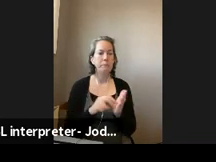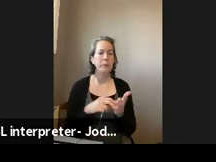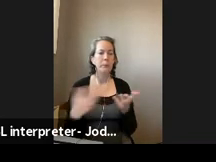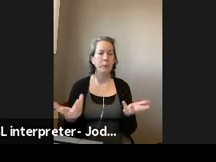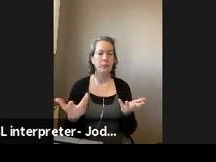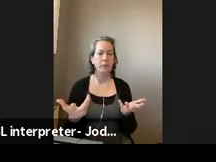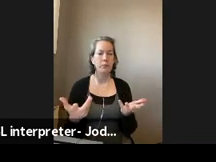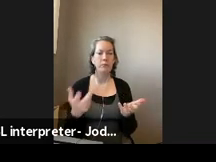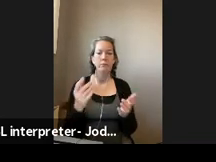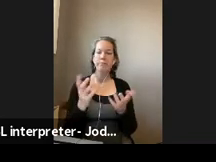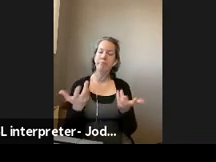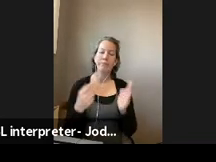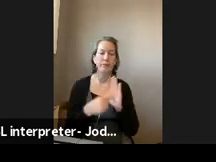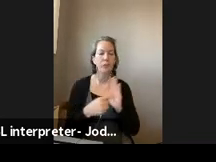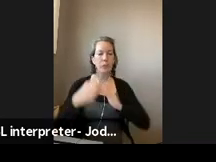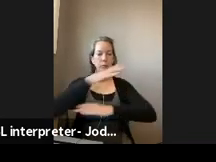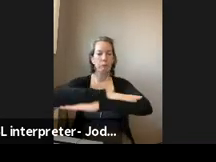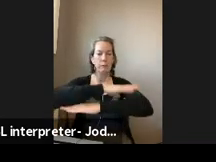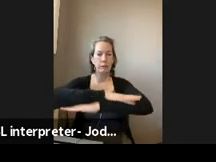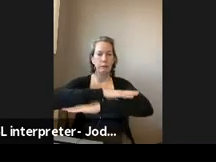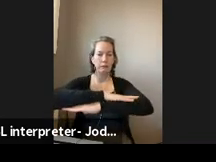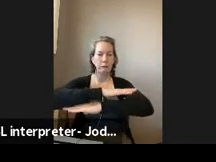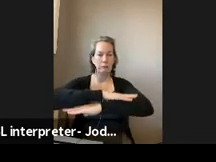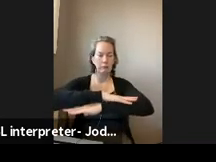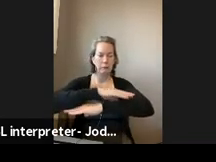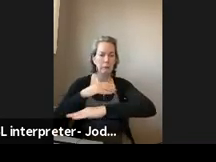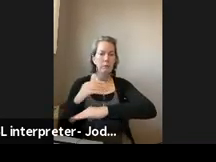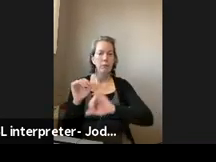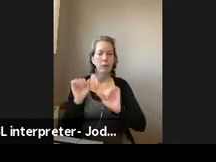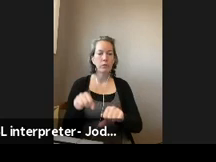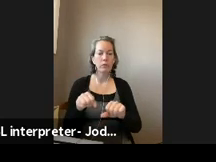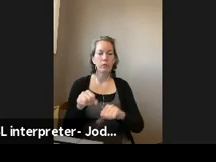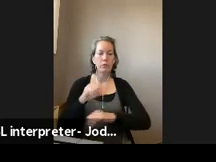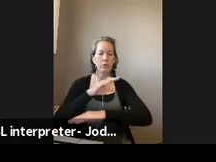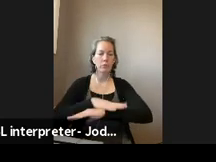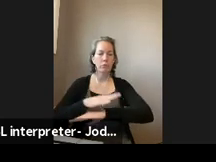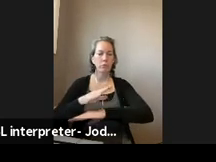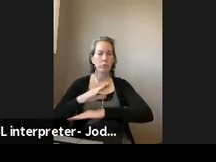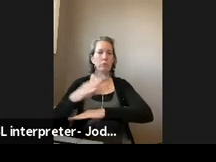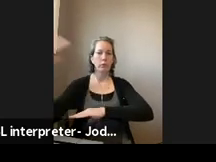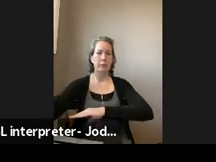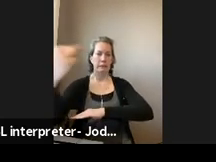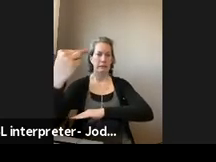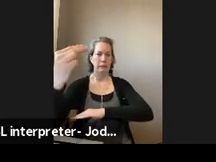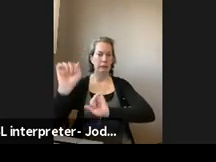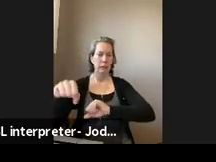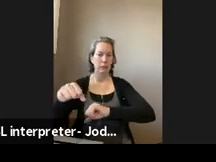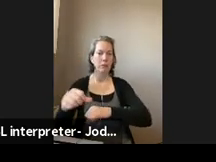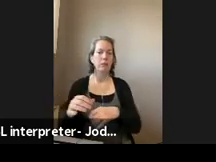somebody in the workplace is making you uncomfortable, you can ask to say, hey, can I work where I won't be alone, for example.